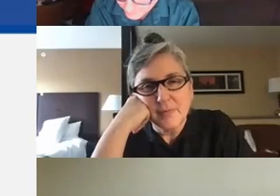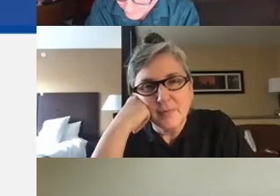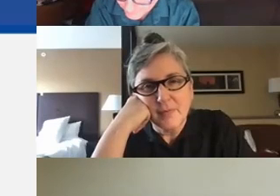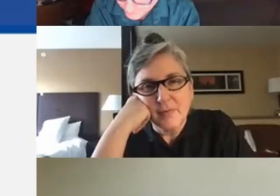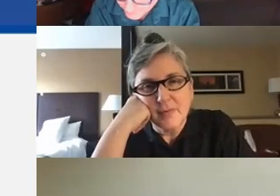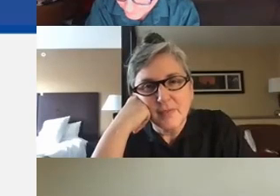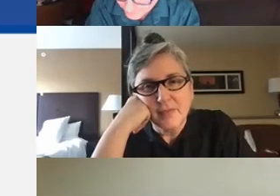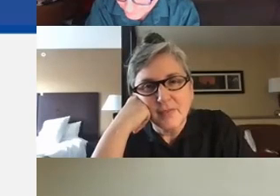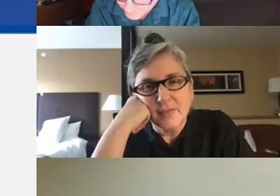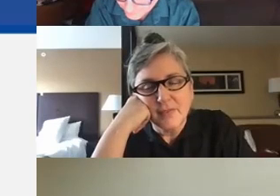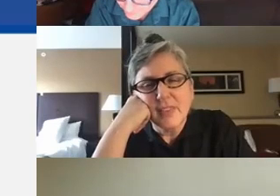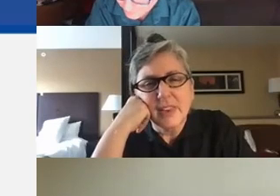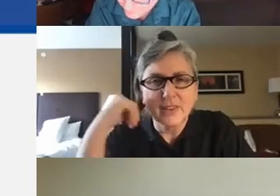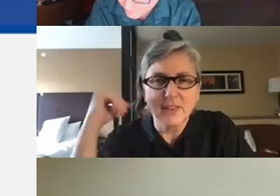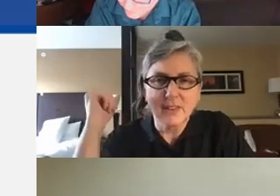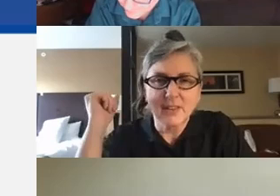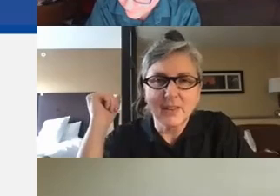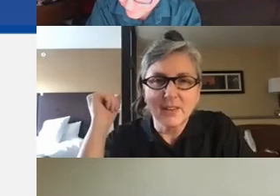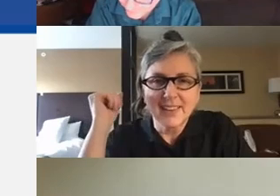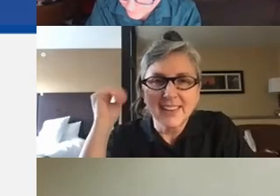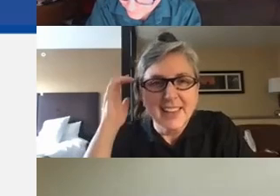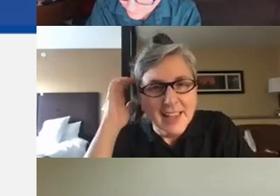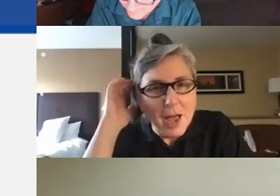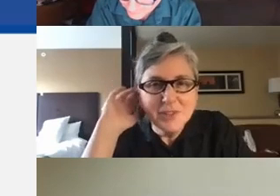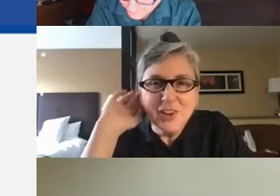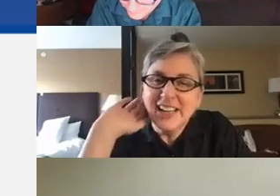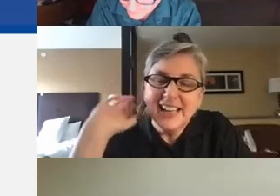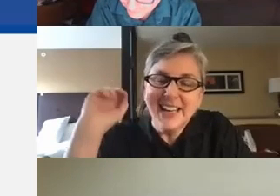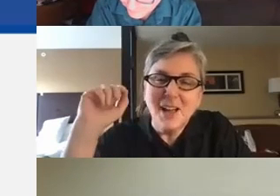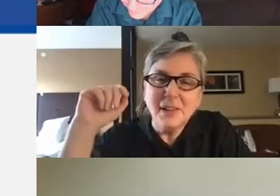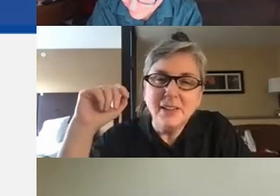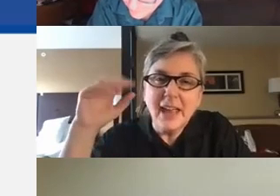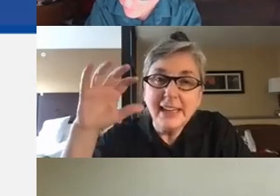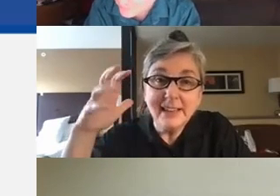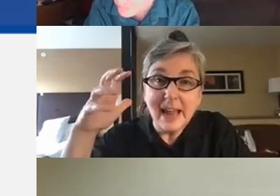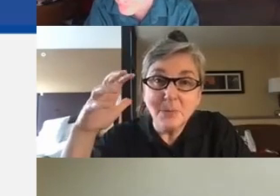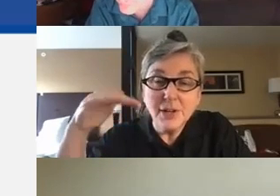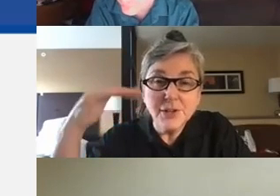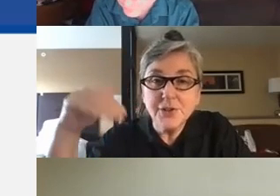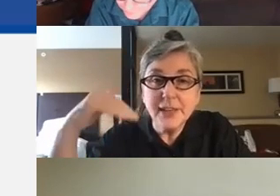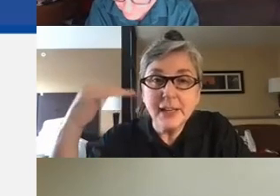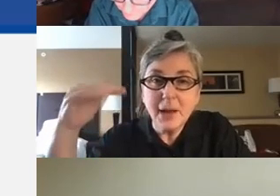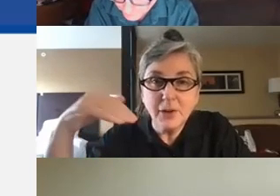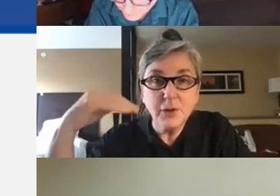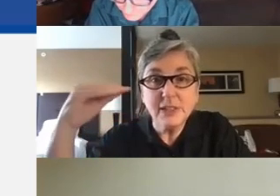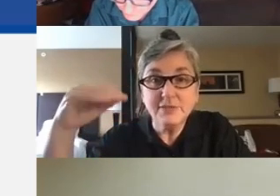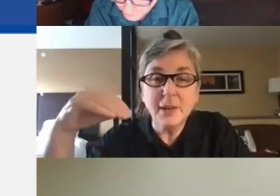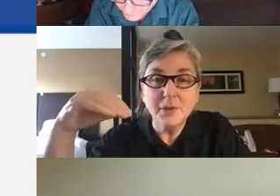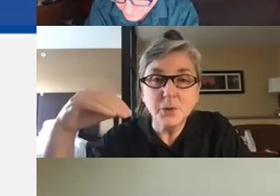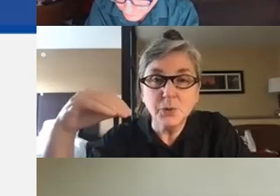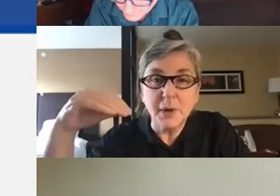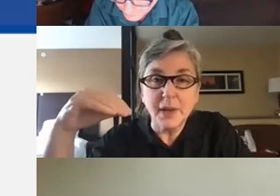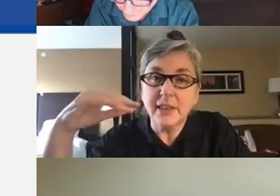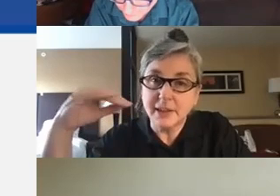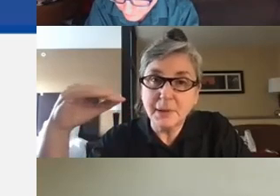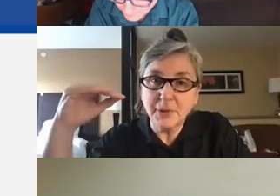I'm having poor connection. I caught the last word. I'm not sure what you said. I'm sorry. Any collaborators you're thinking about who you could develop the